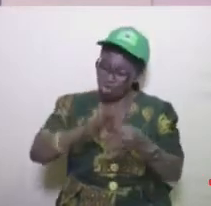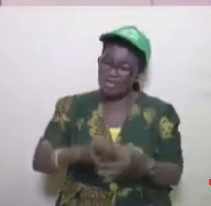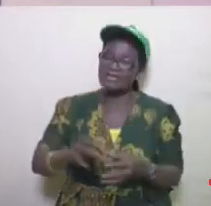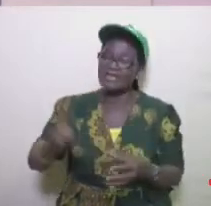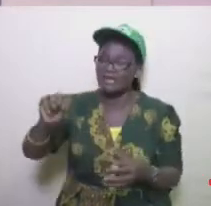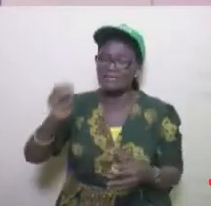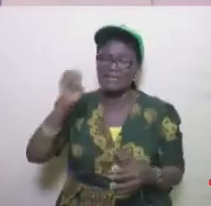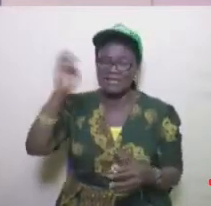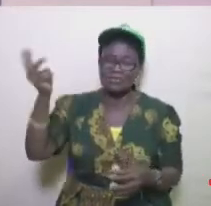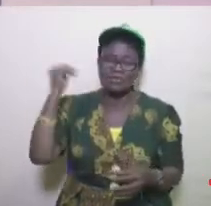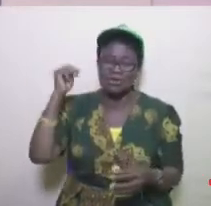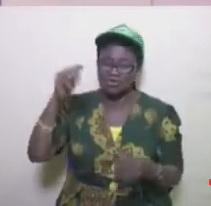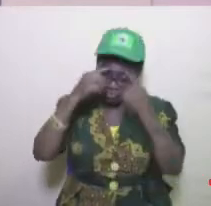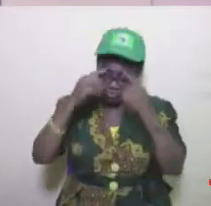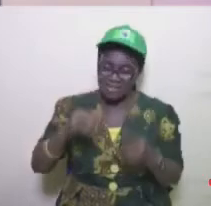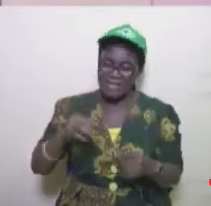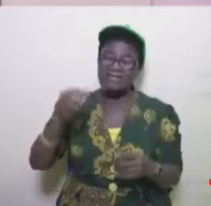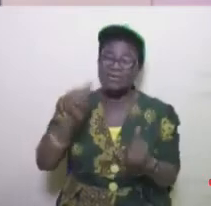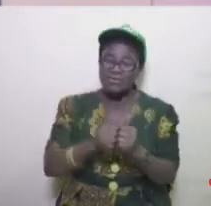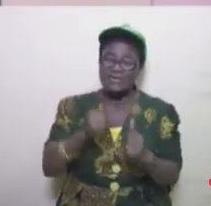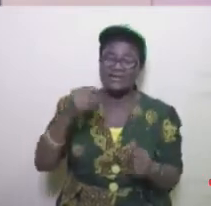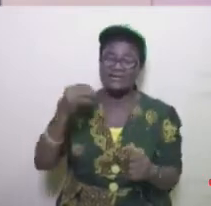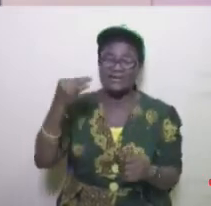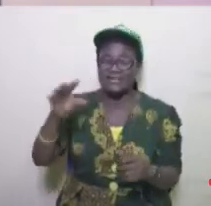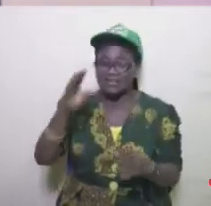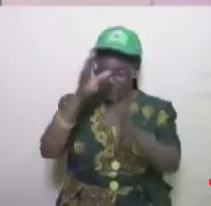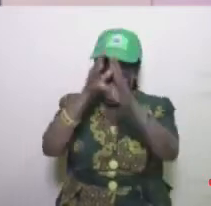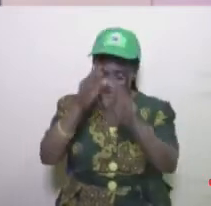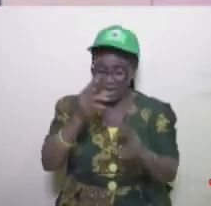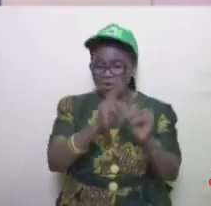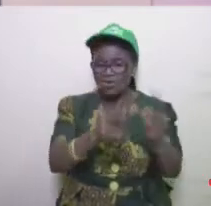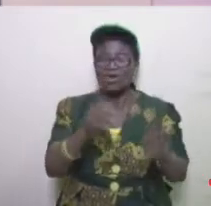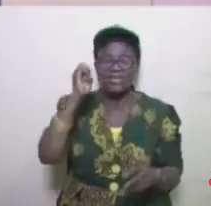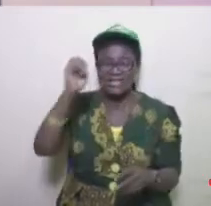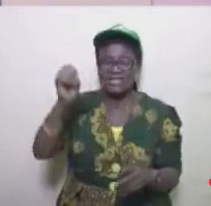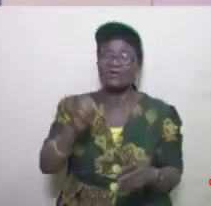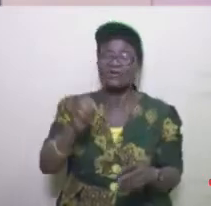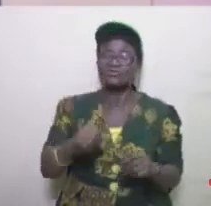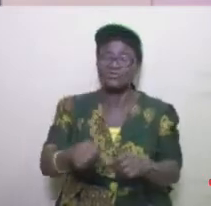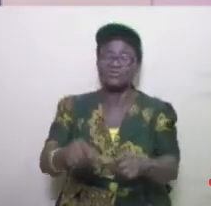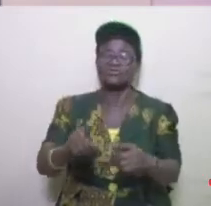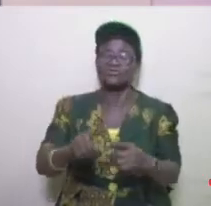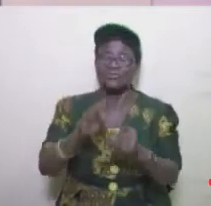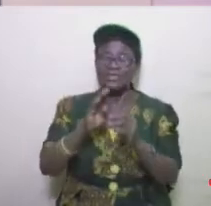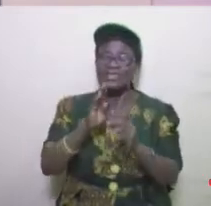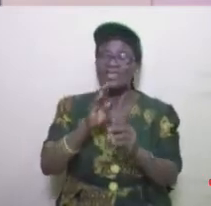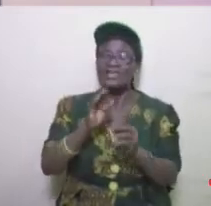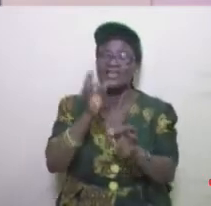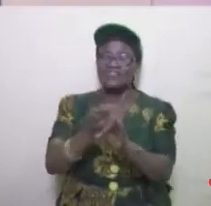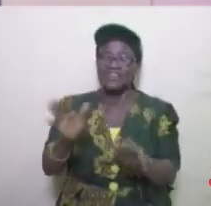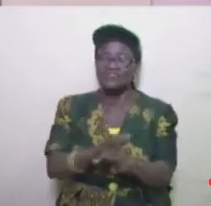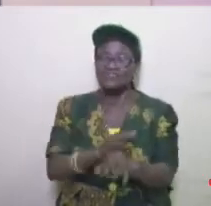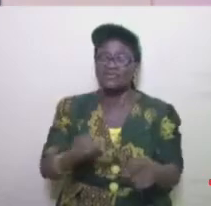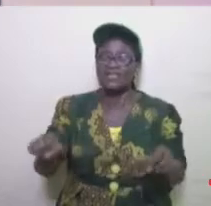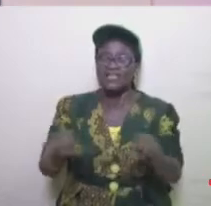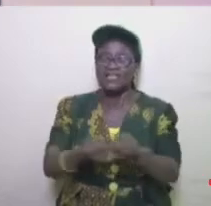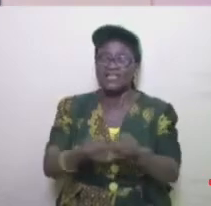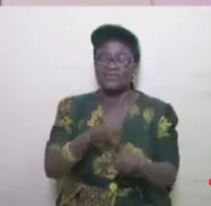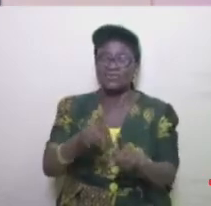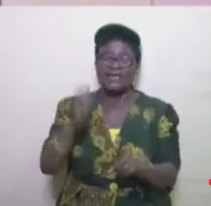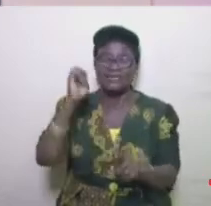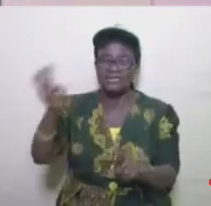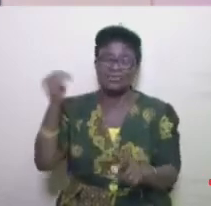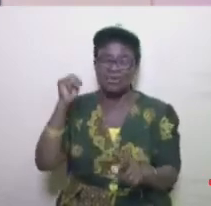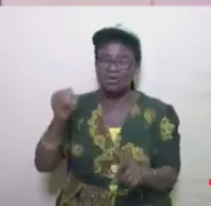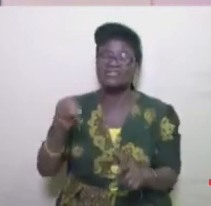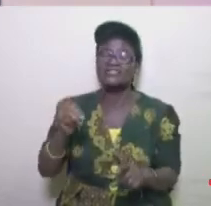concerned about the family honor. He continued to be faithful. Even when he was a slave in Potiphar's house, Potiphar was